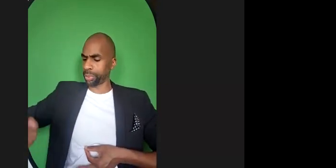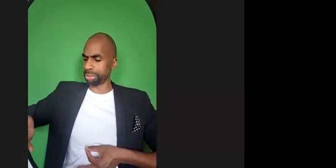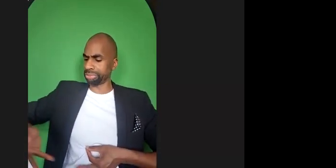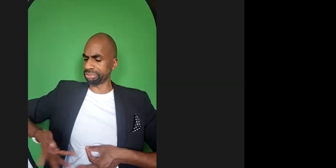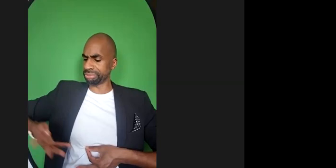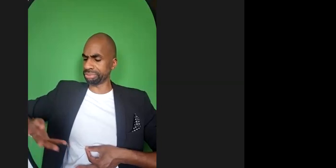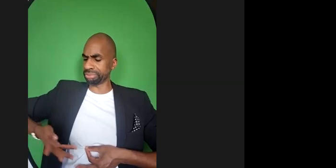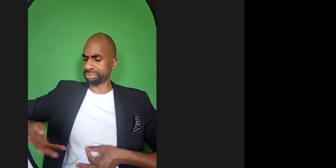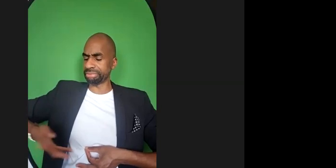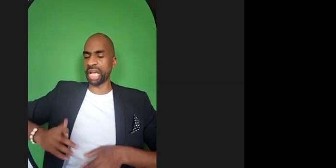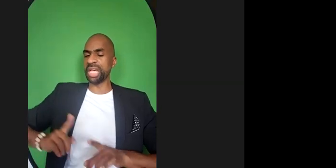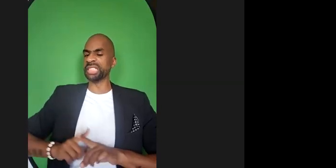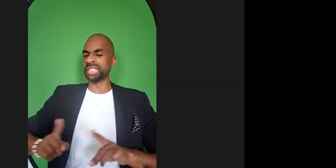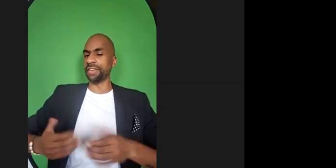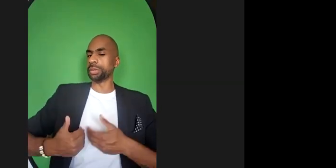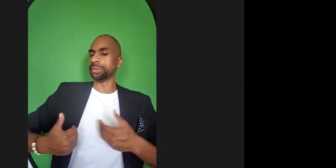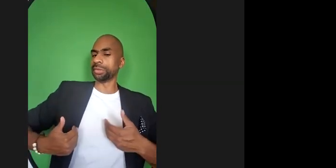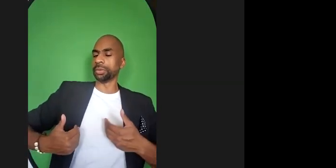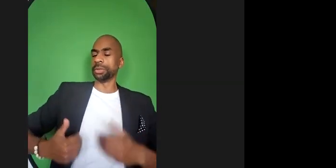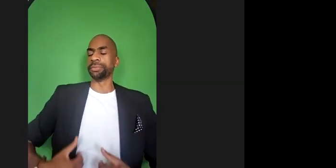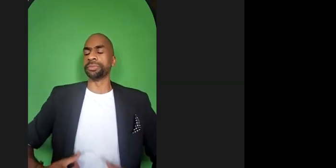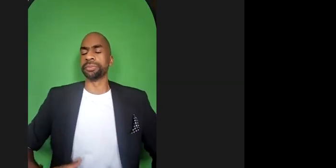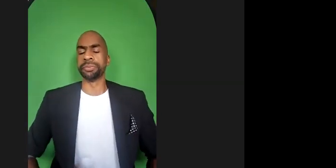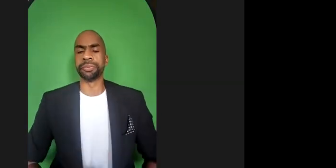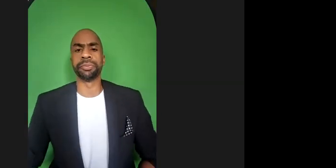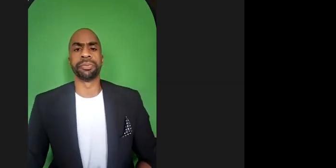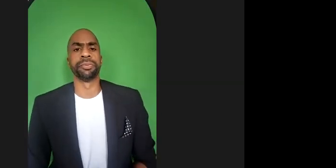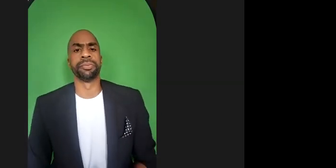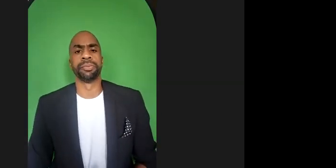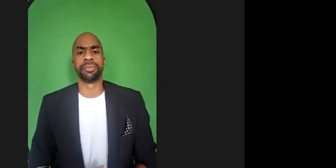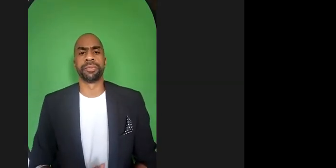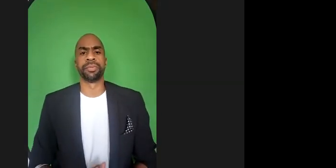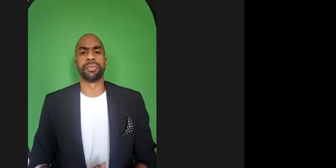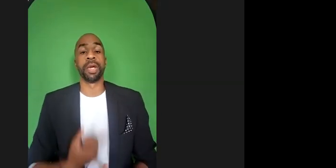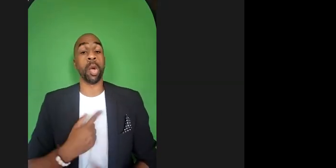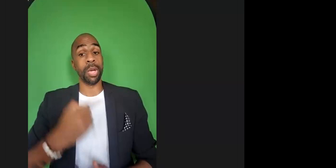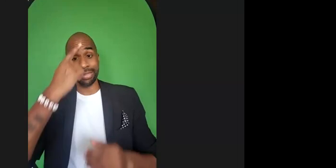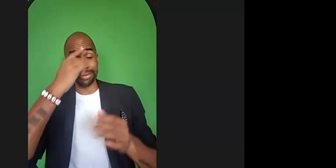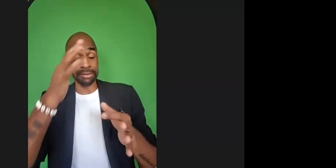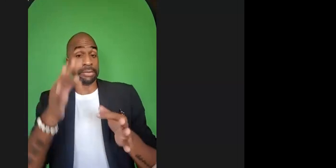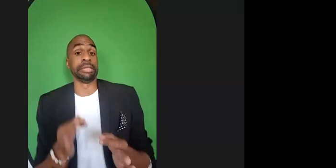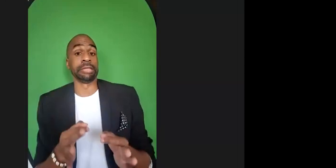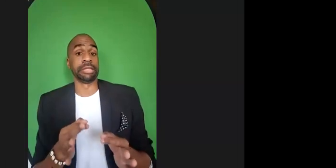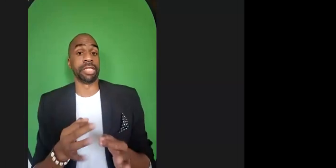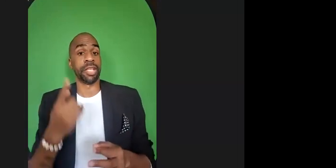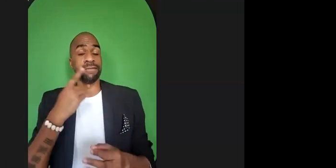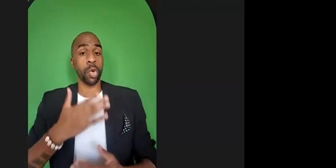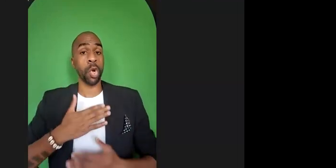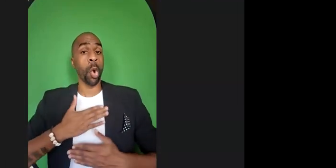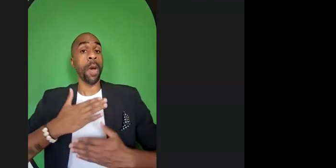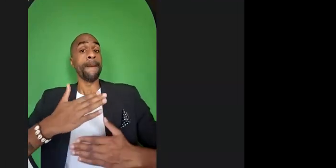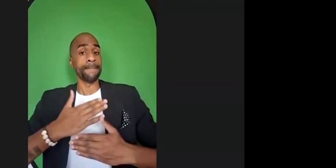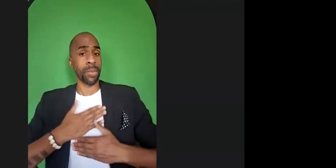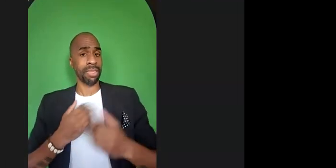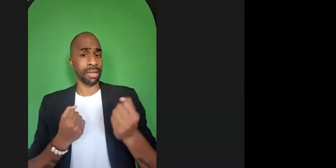then just as you mentioned, the decisions around breathing support are